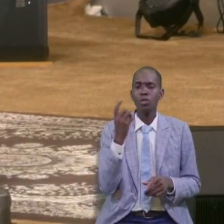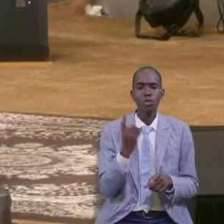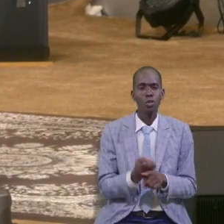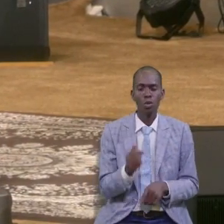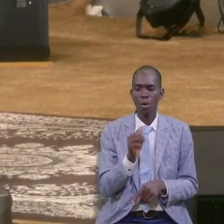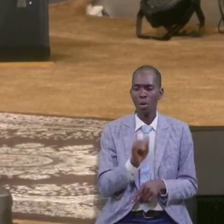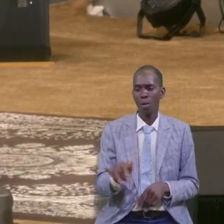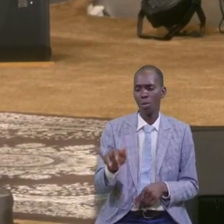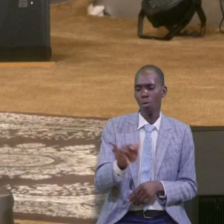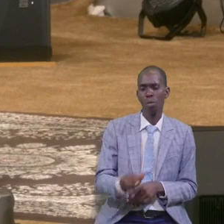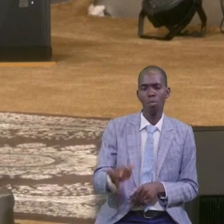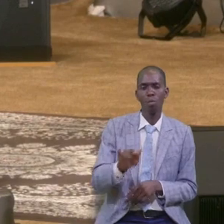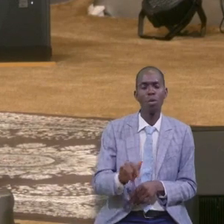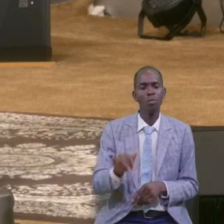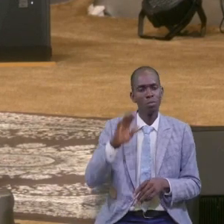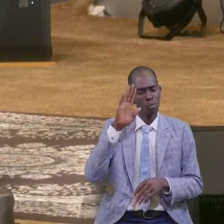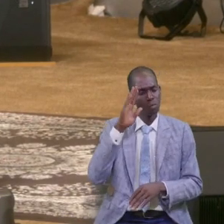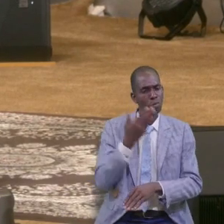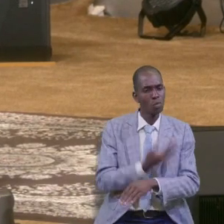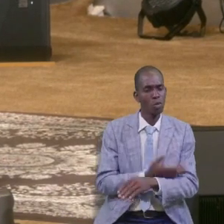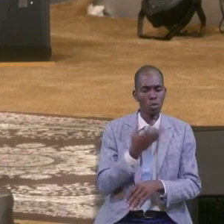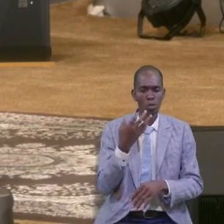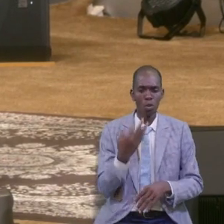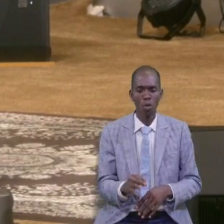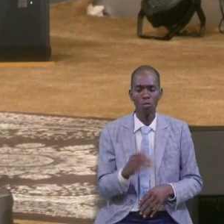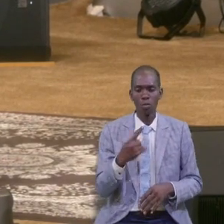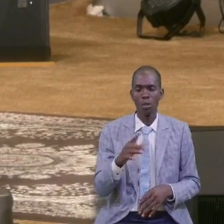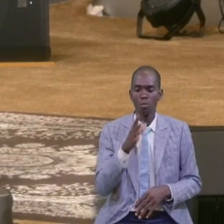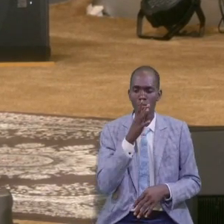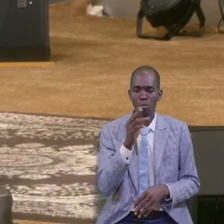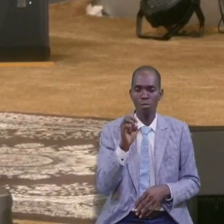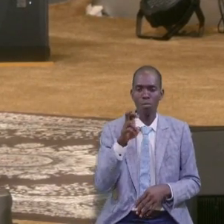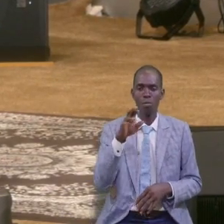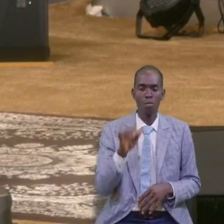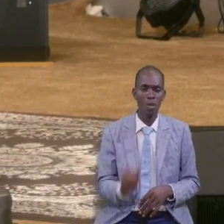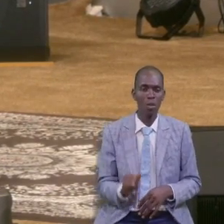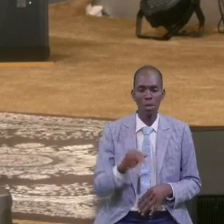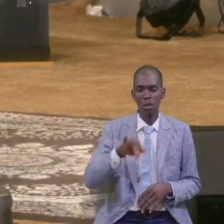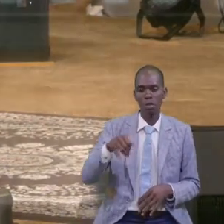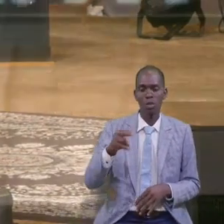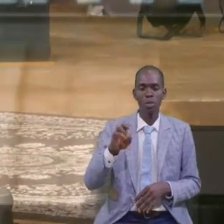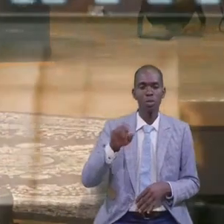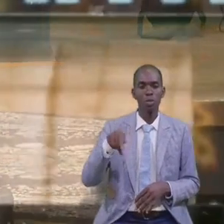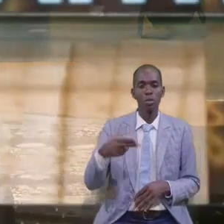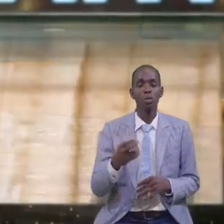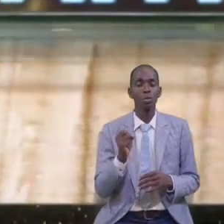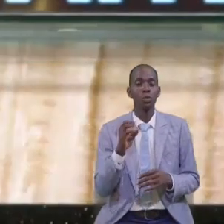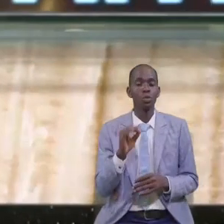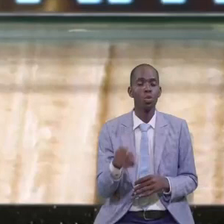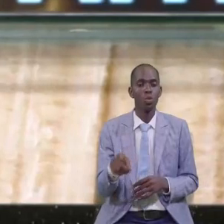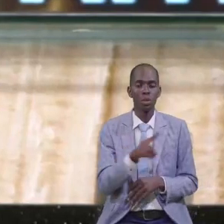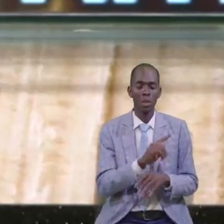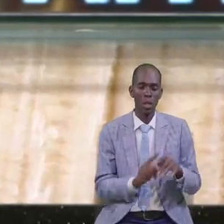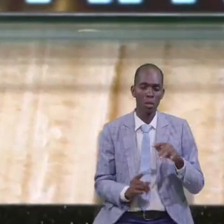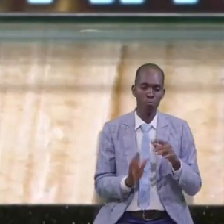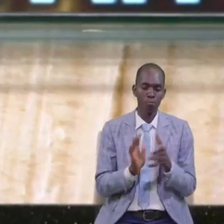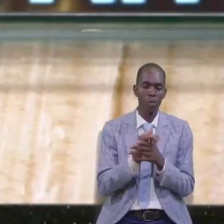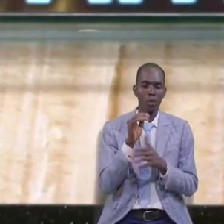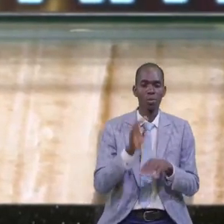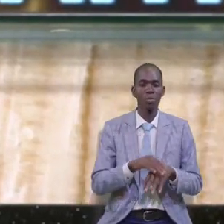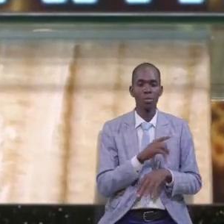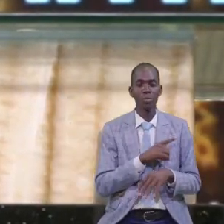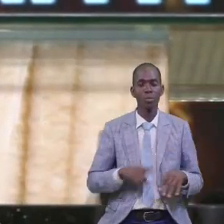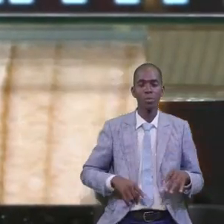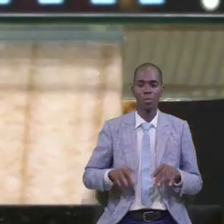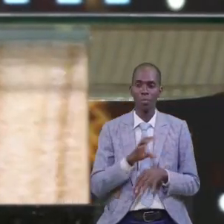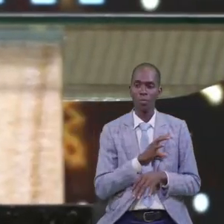it's very God himself. And he appeared unto them, so they believed on the Lord Jesus Christ. And in